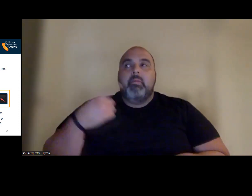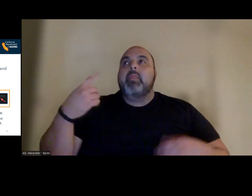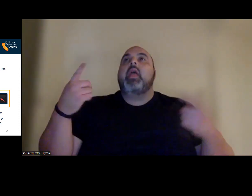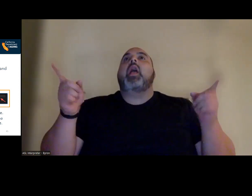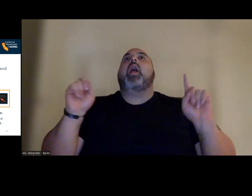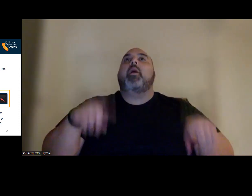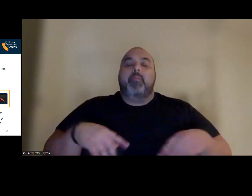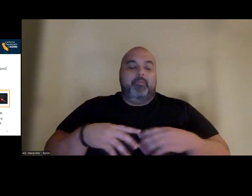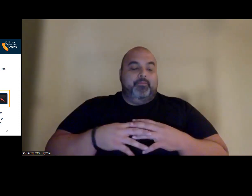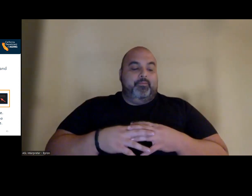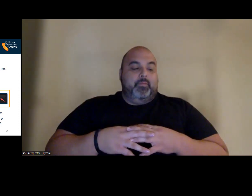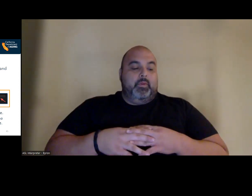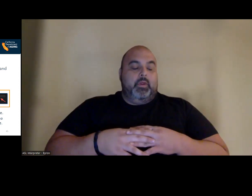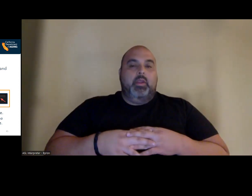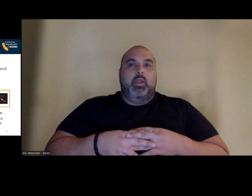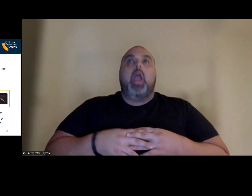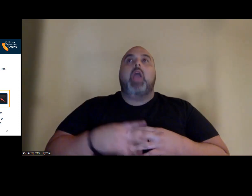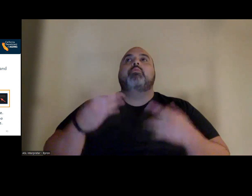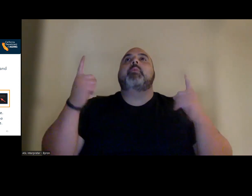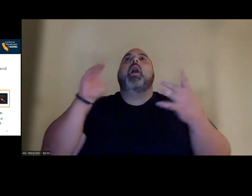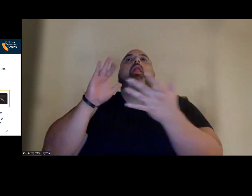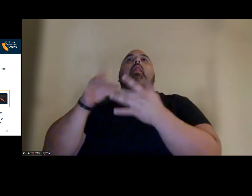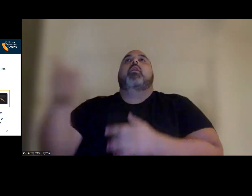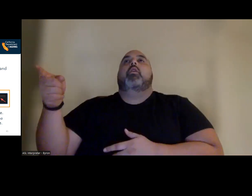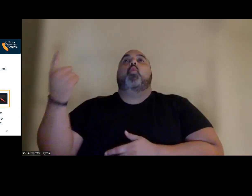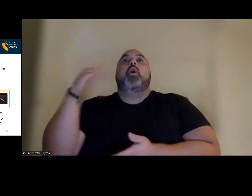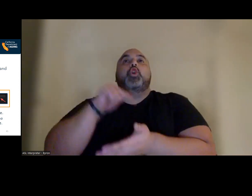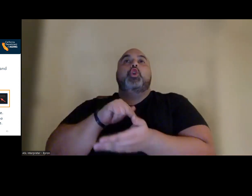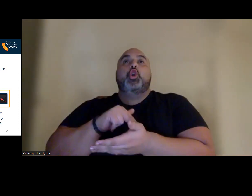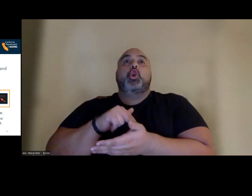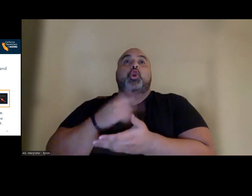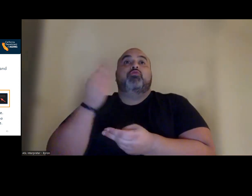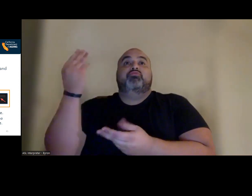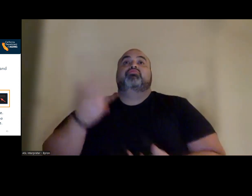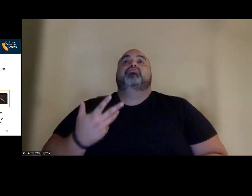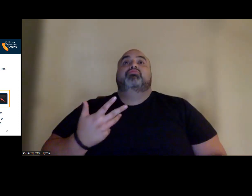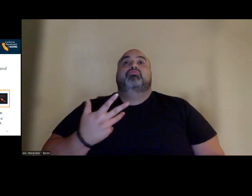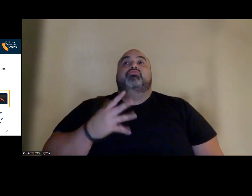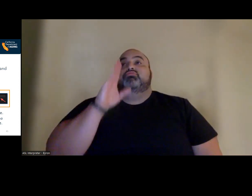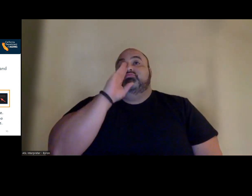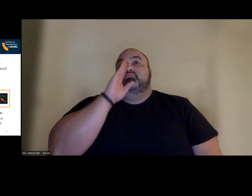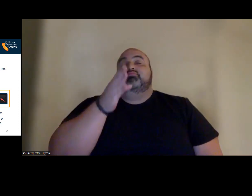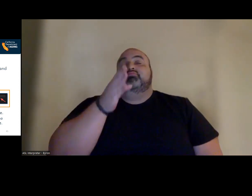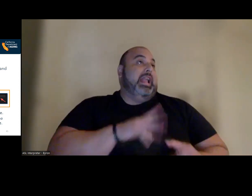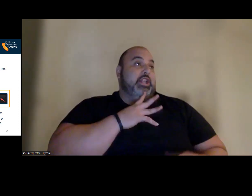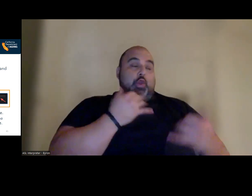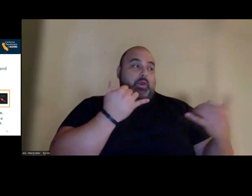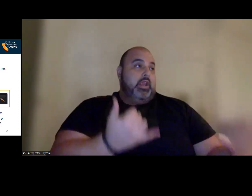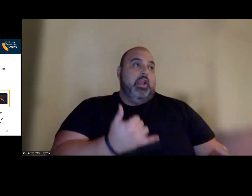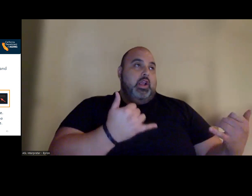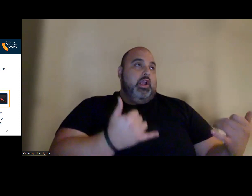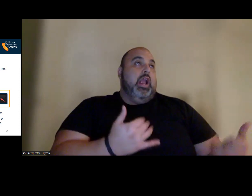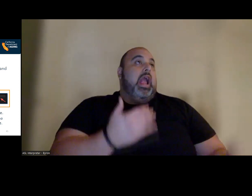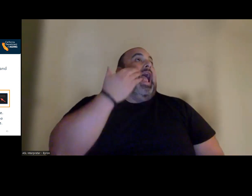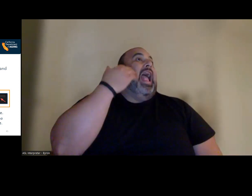occurring, I did get through to somebody and the nurse basically said, I can't talk to you right now. I know